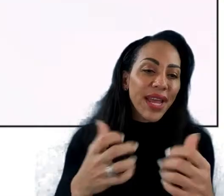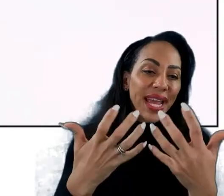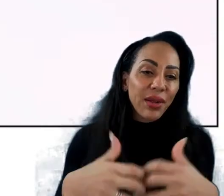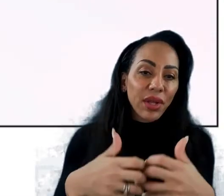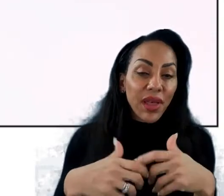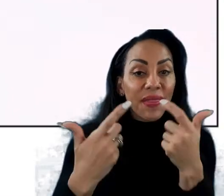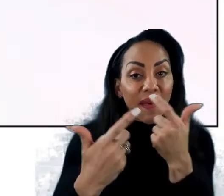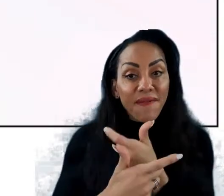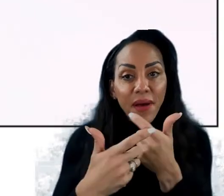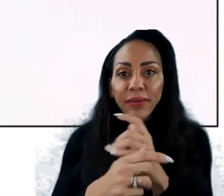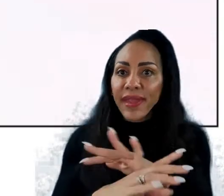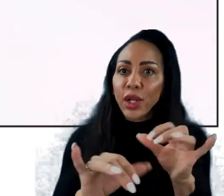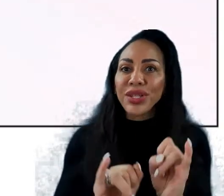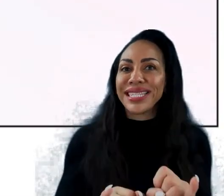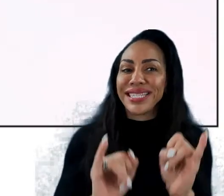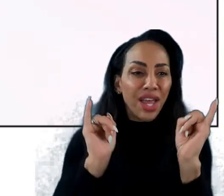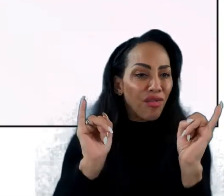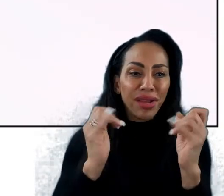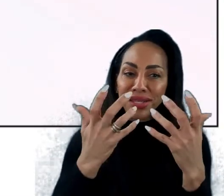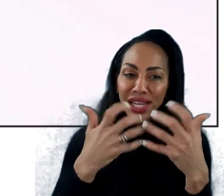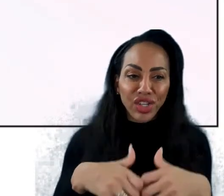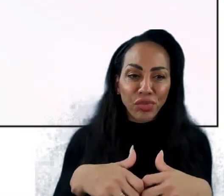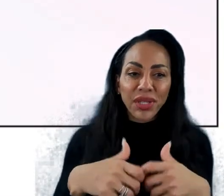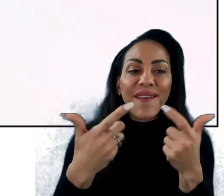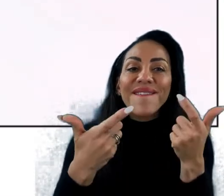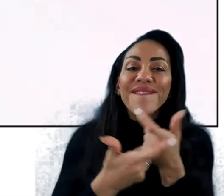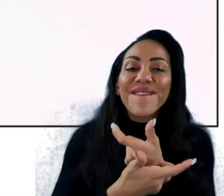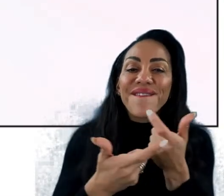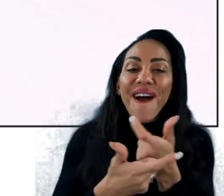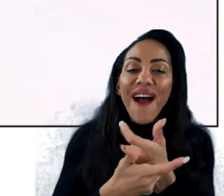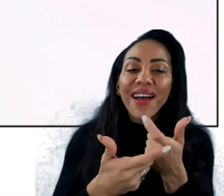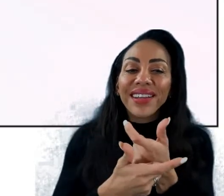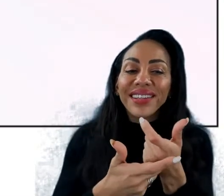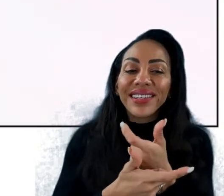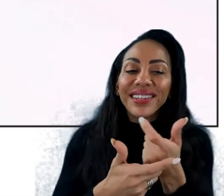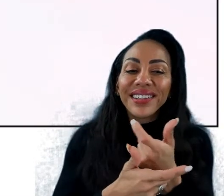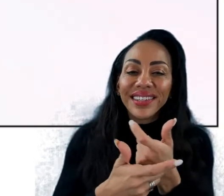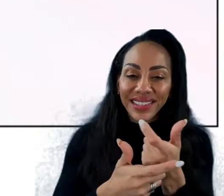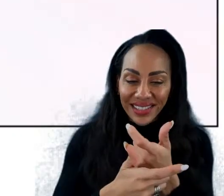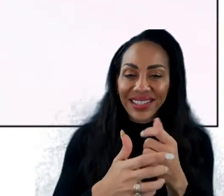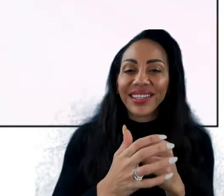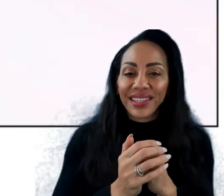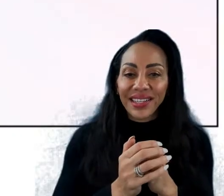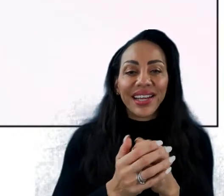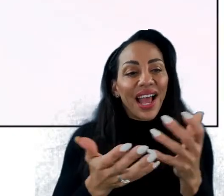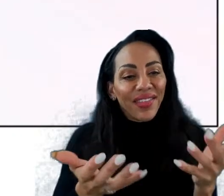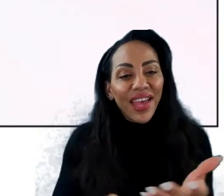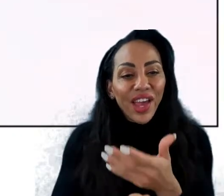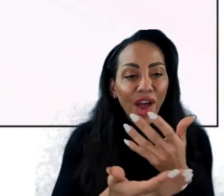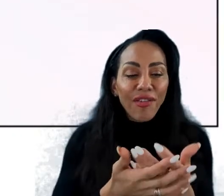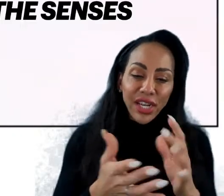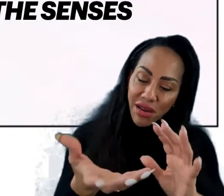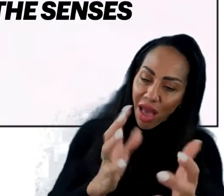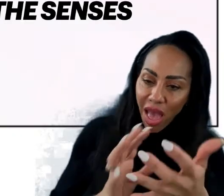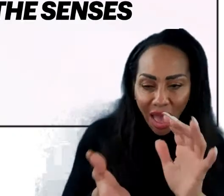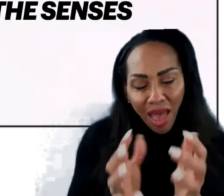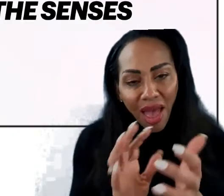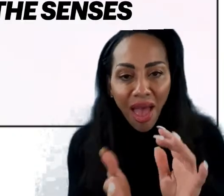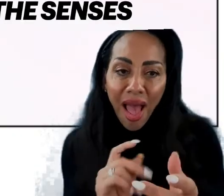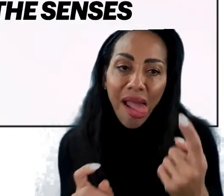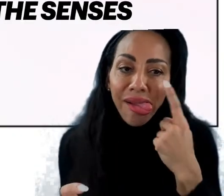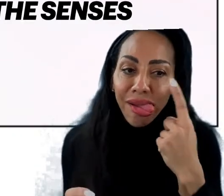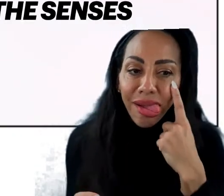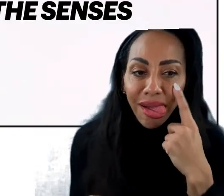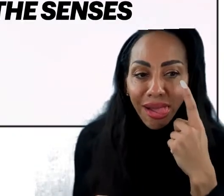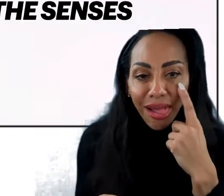serious instruments. And we started to think about how they generally encourage play and experimentation. They tended